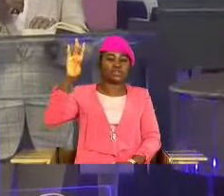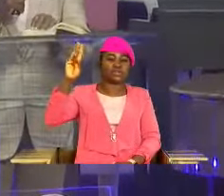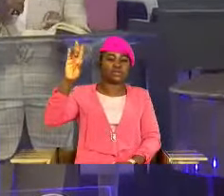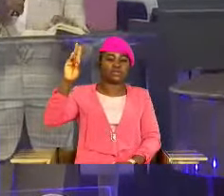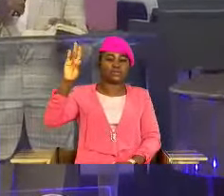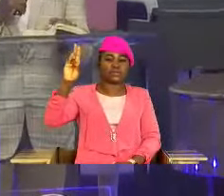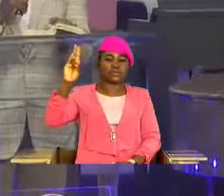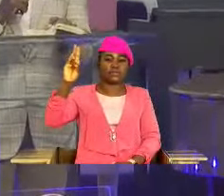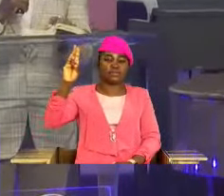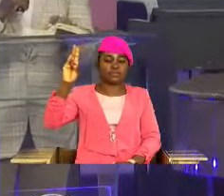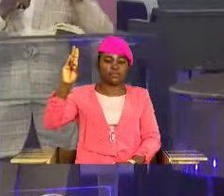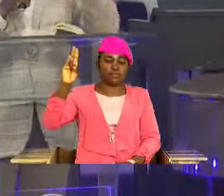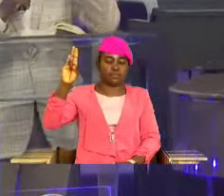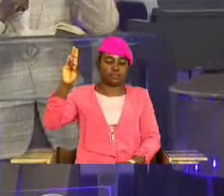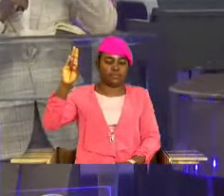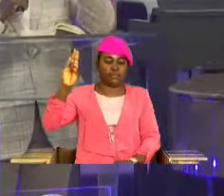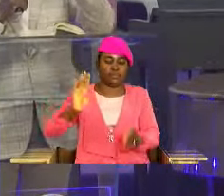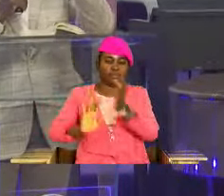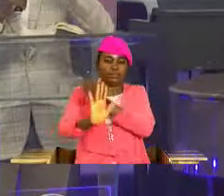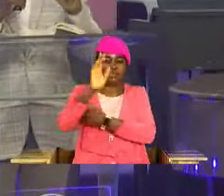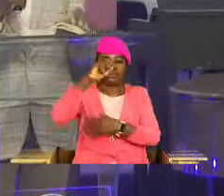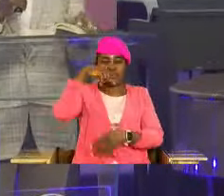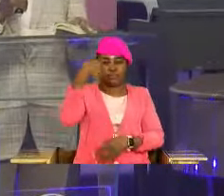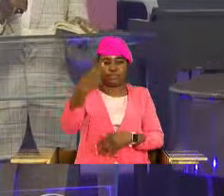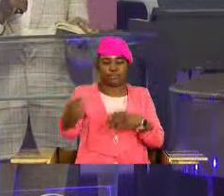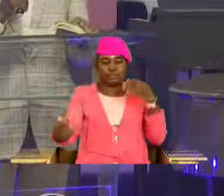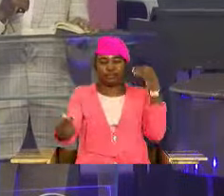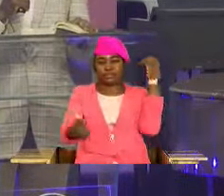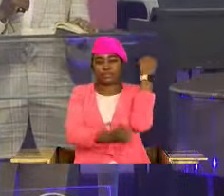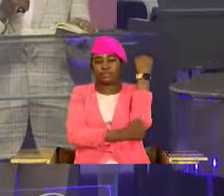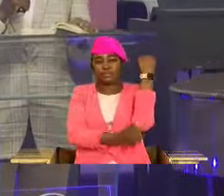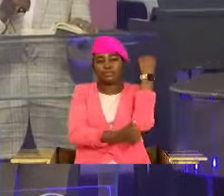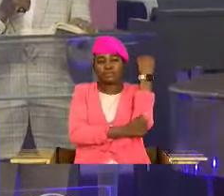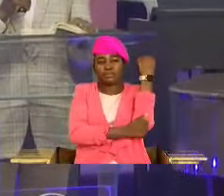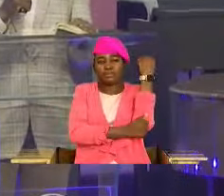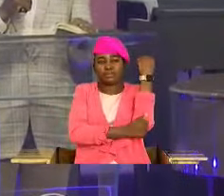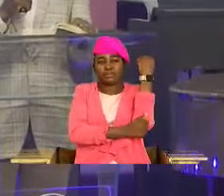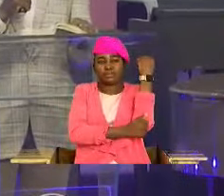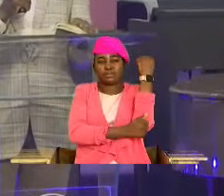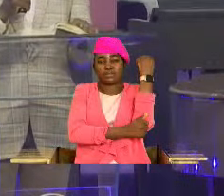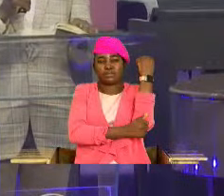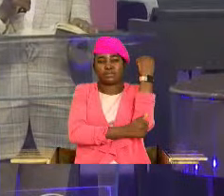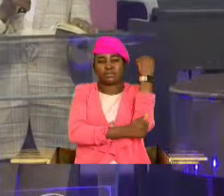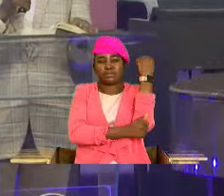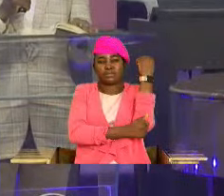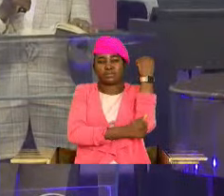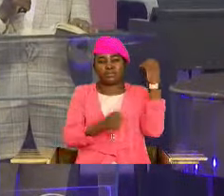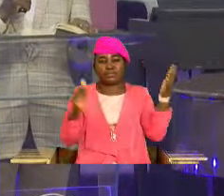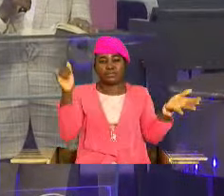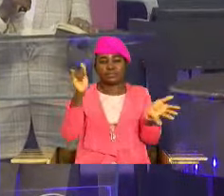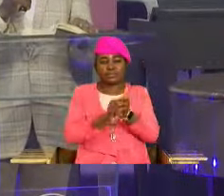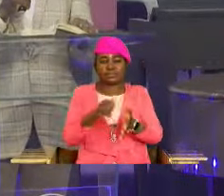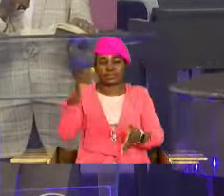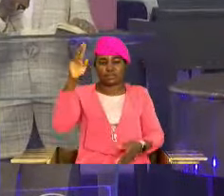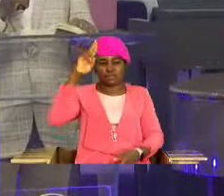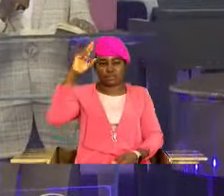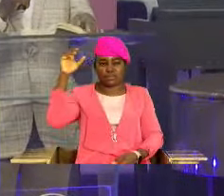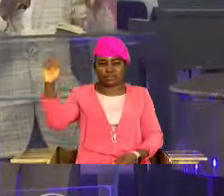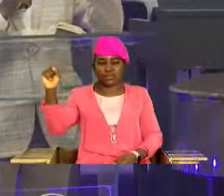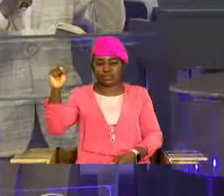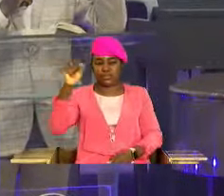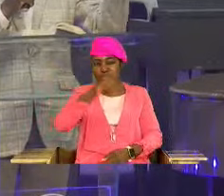God told Abraham thy seed shall possess the gates of